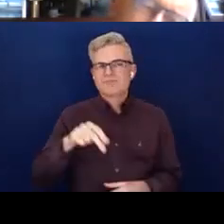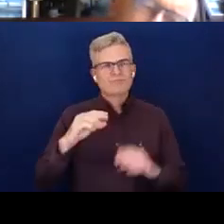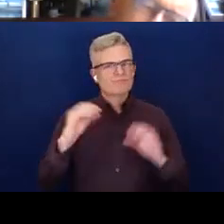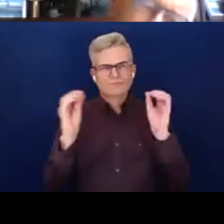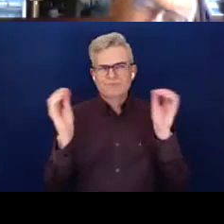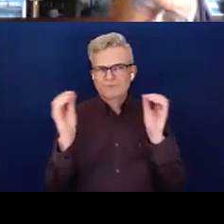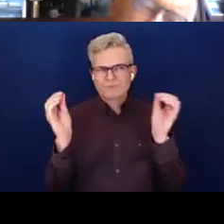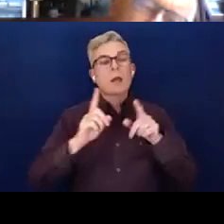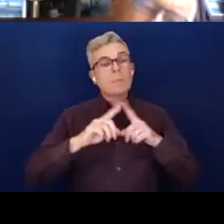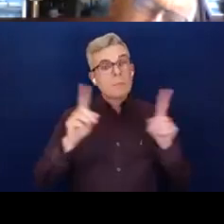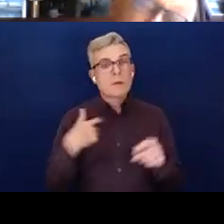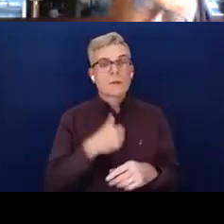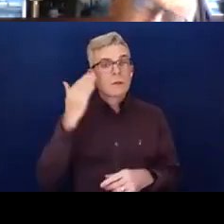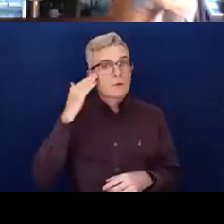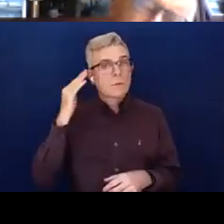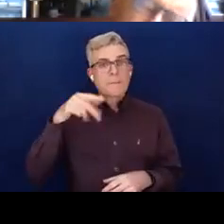minorities,